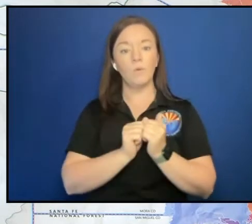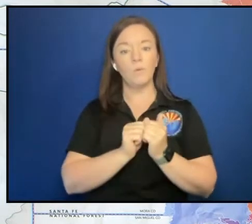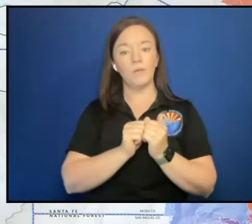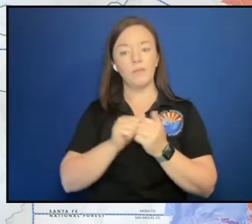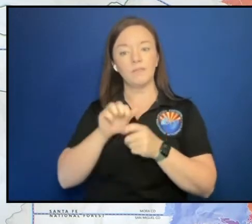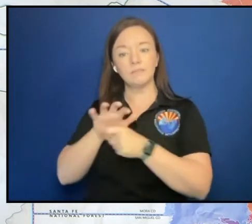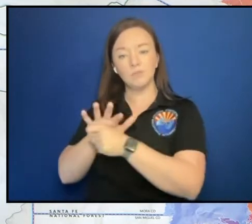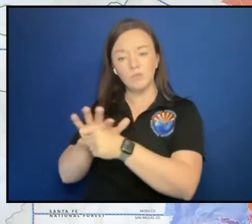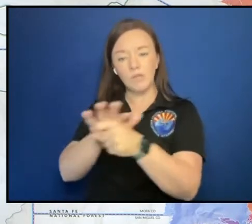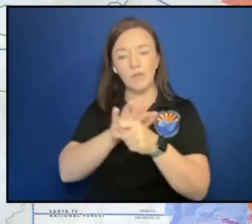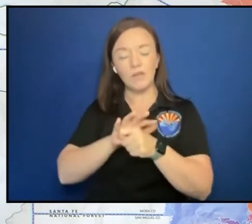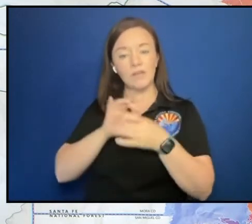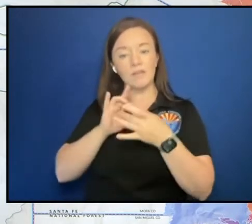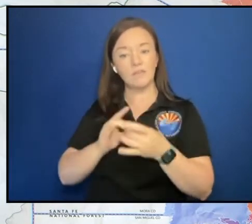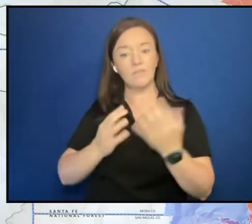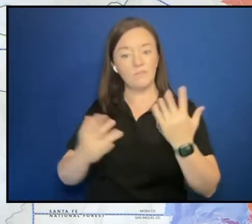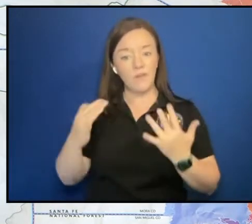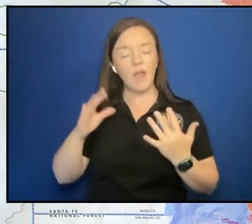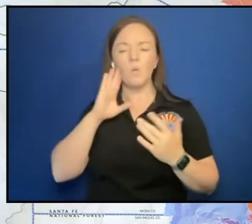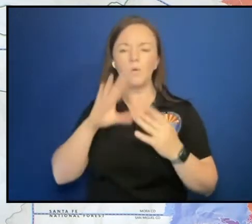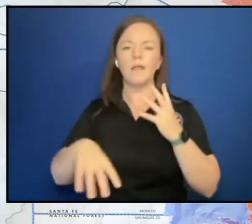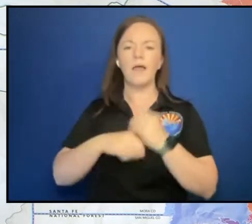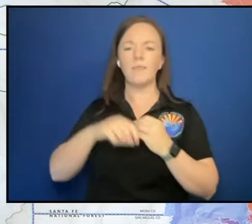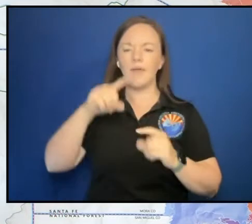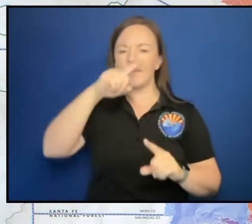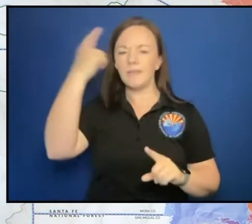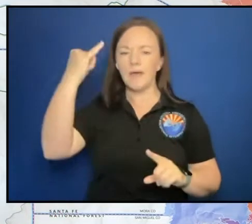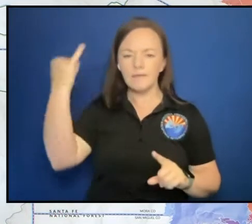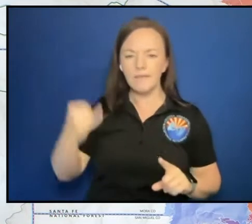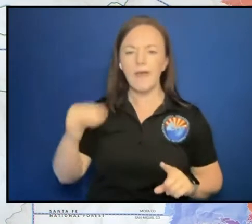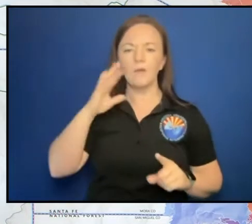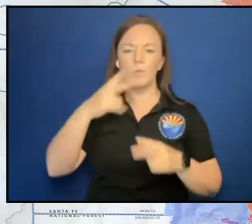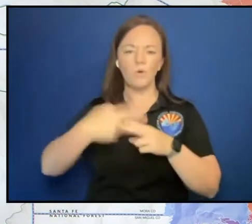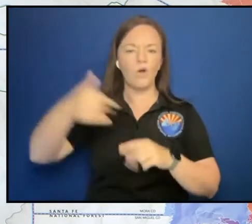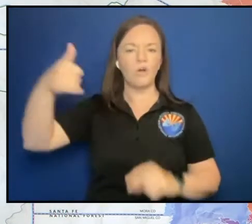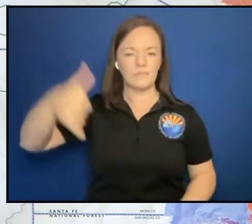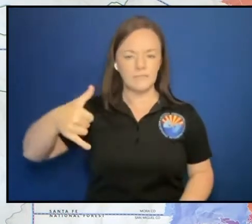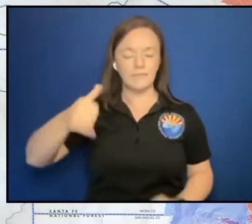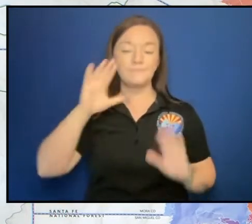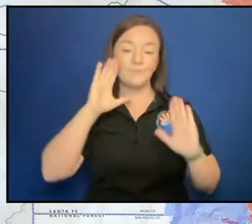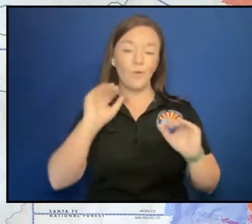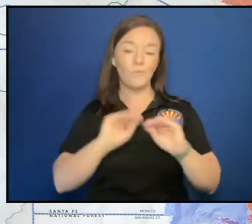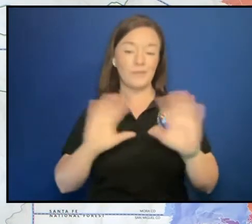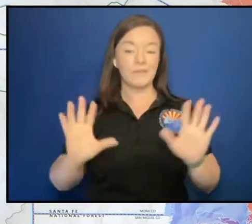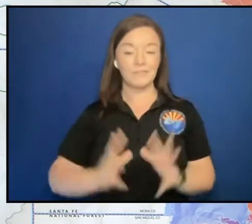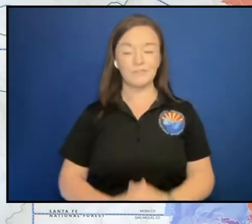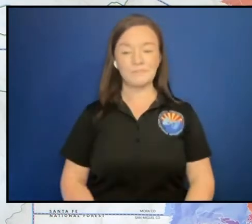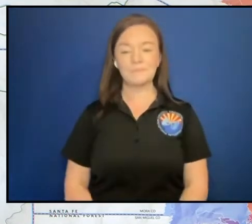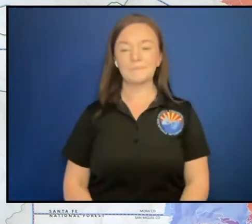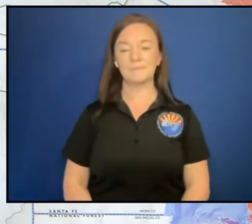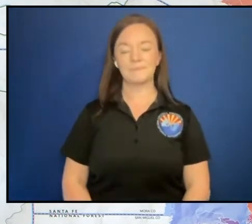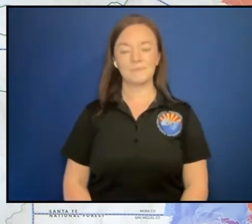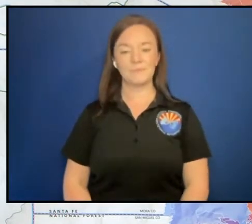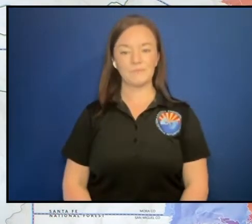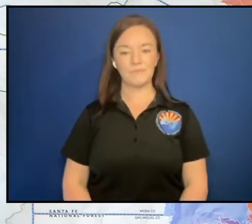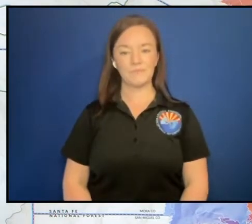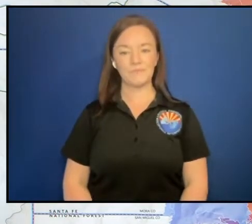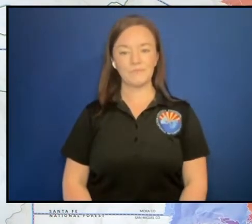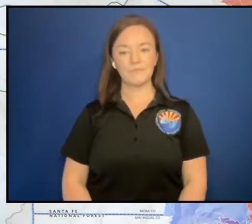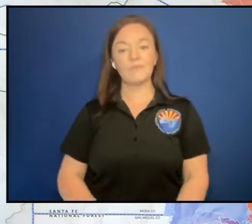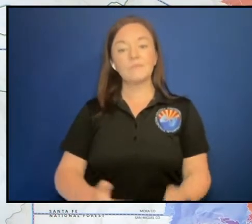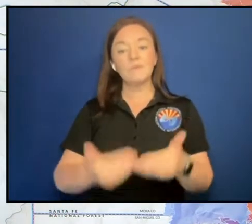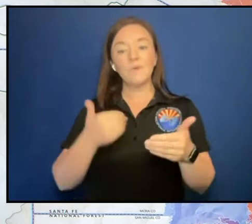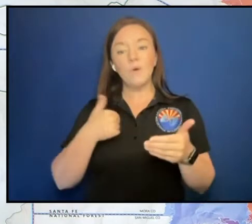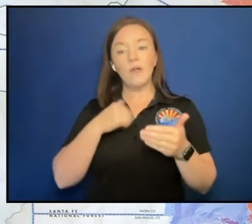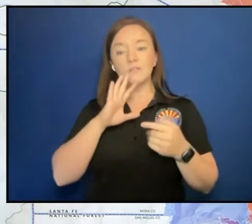of the fire, then you'll see more black added to the map. Hopefully that makes sense. Before I talk about the actions that are planned for